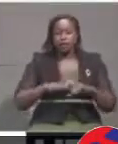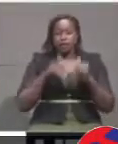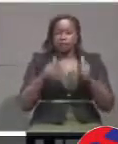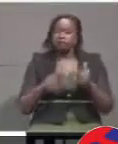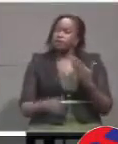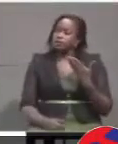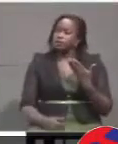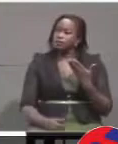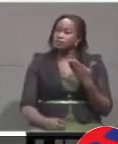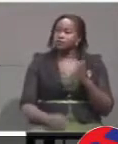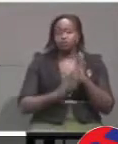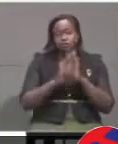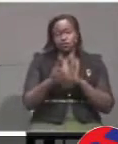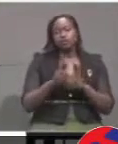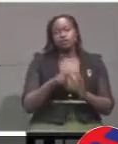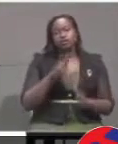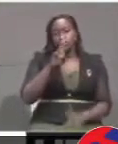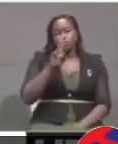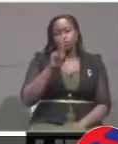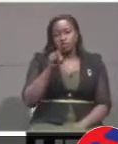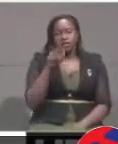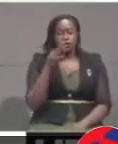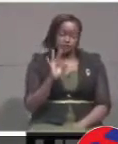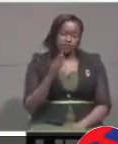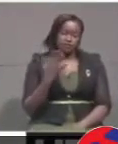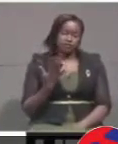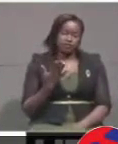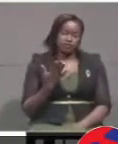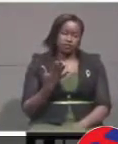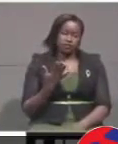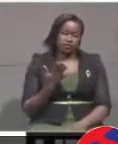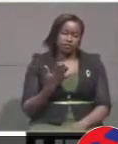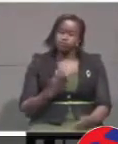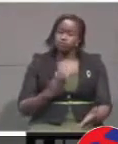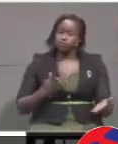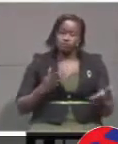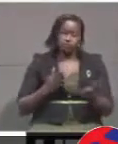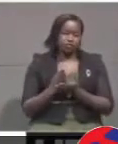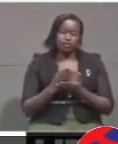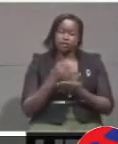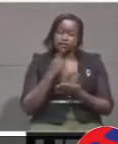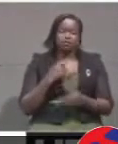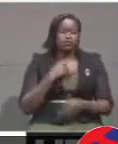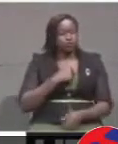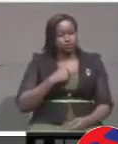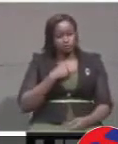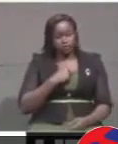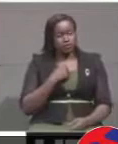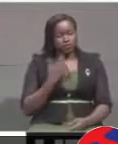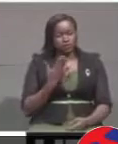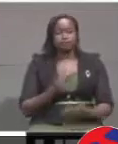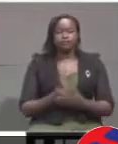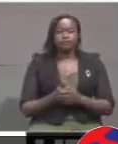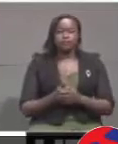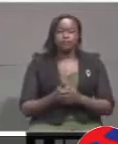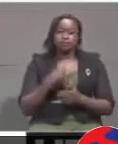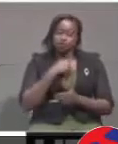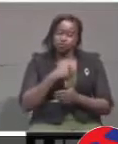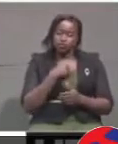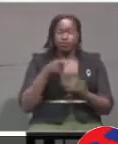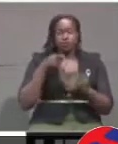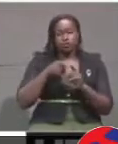them behind doors. They do this bikolobiro in public. So nebaba punishing behind doors nga tetulaba. And has there been any improvement?